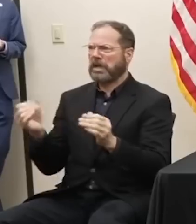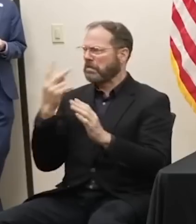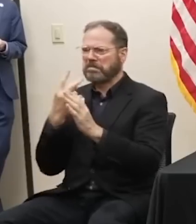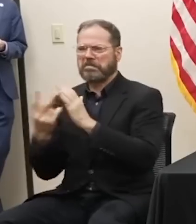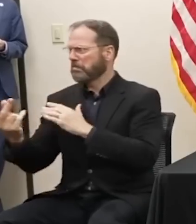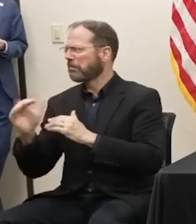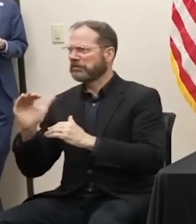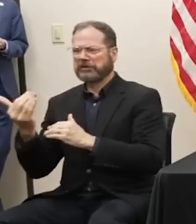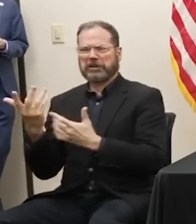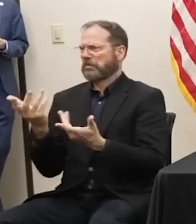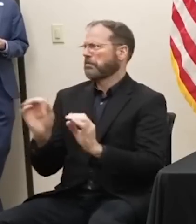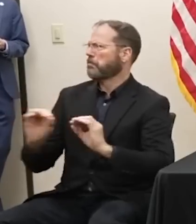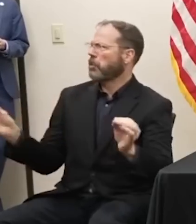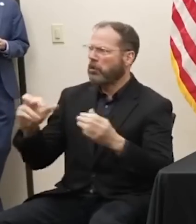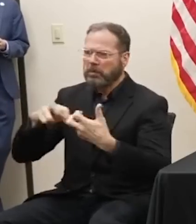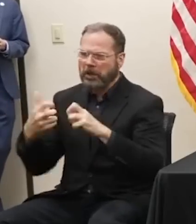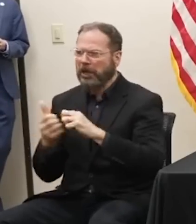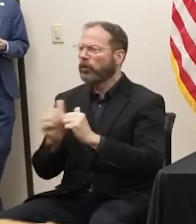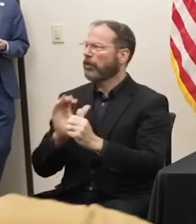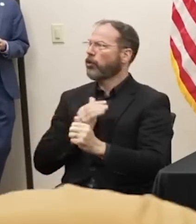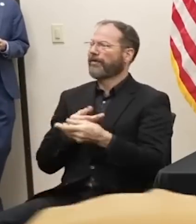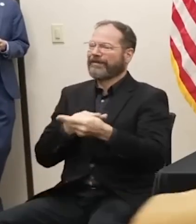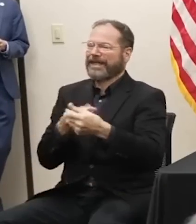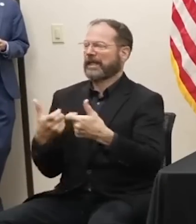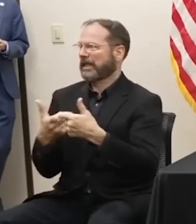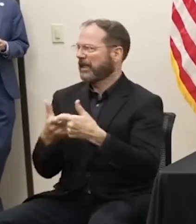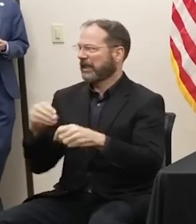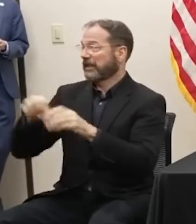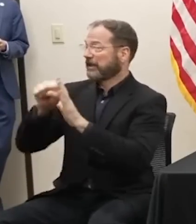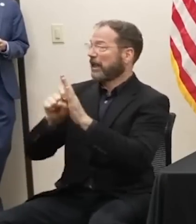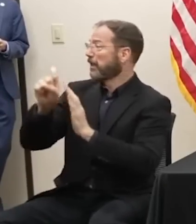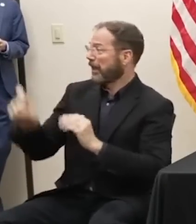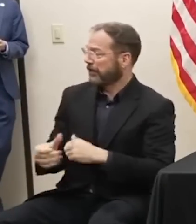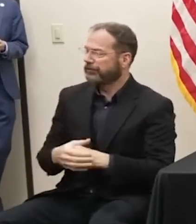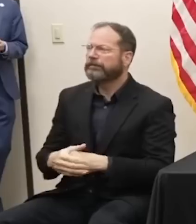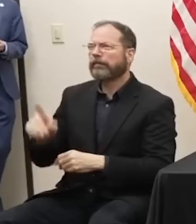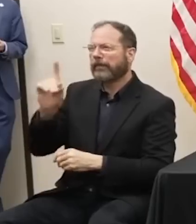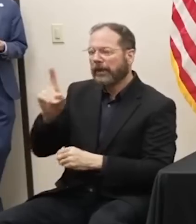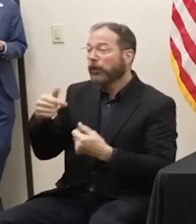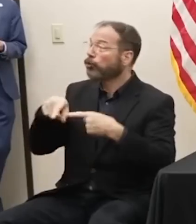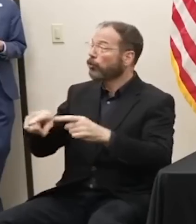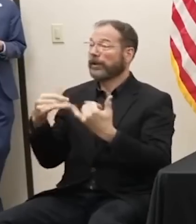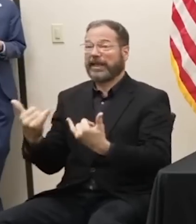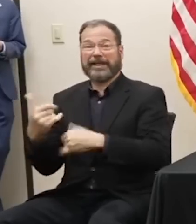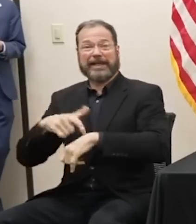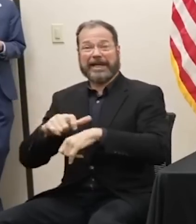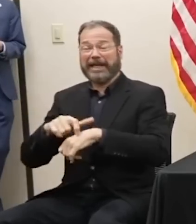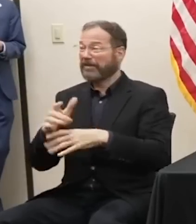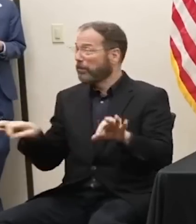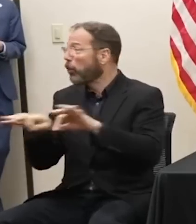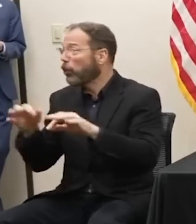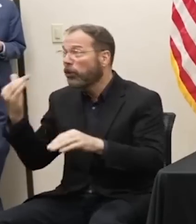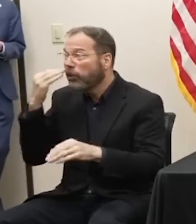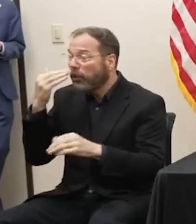be any challenge to the power grid in the state of Texas. One thing that's important during times like this